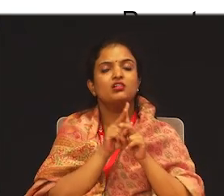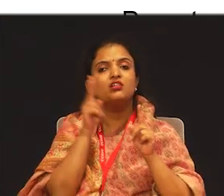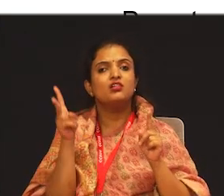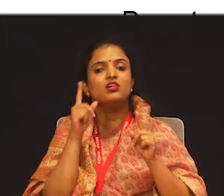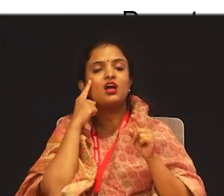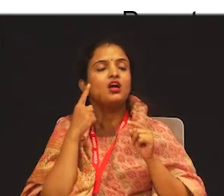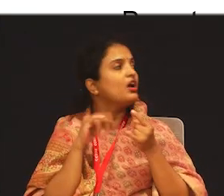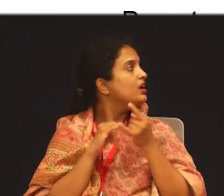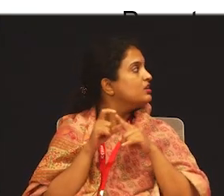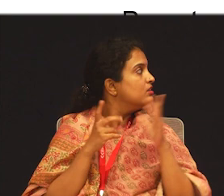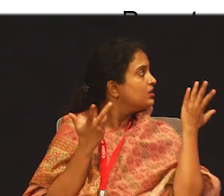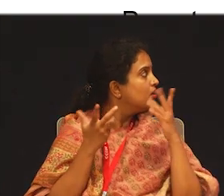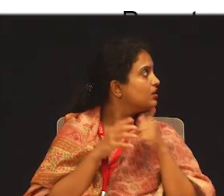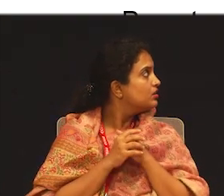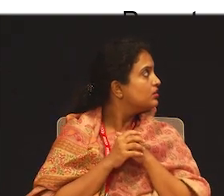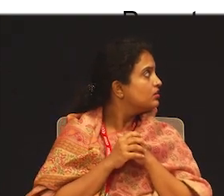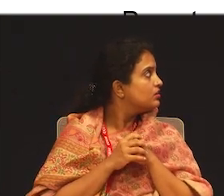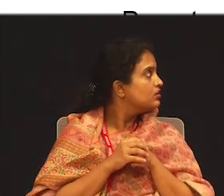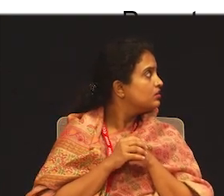second IEP?